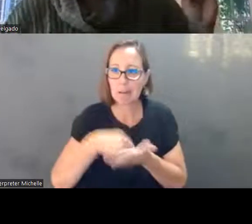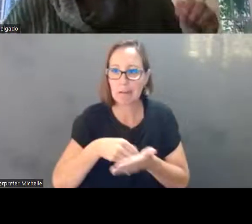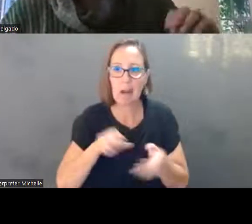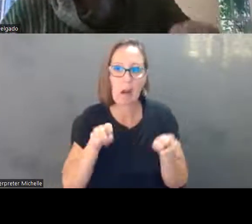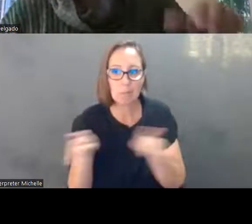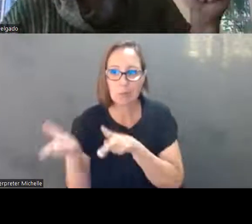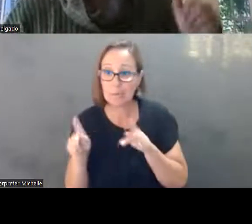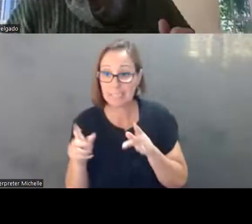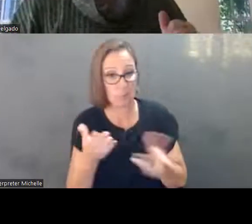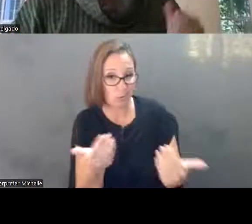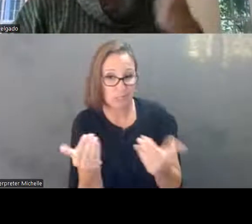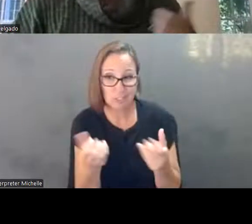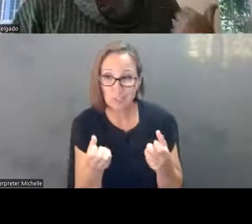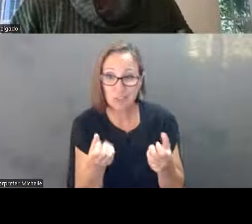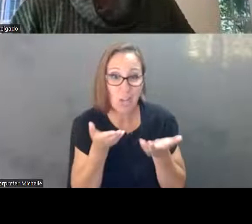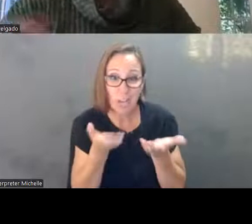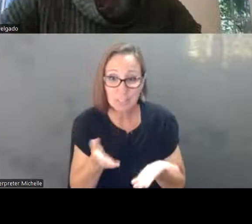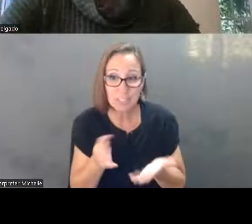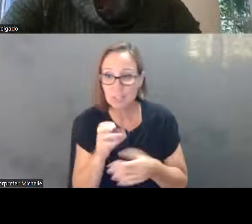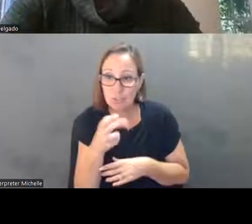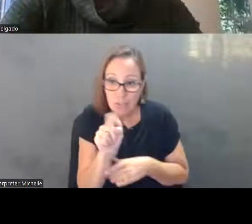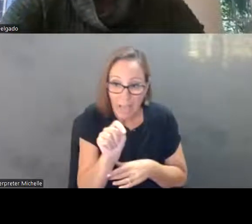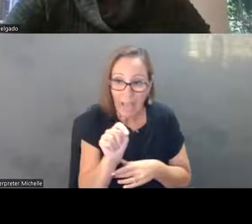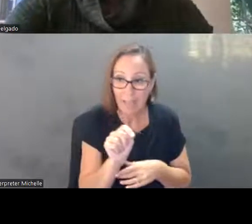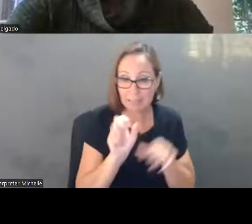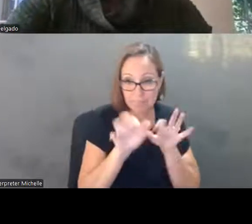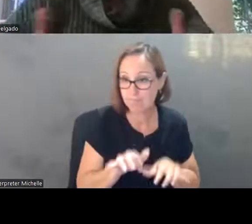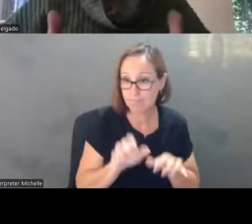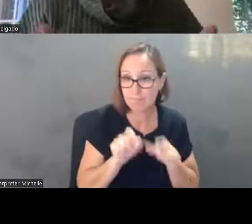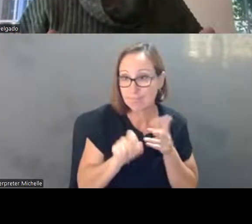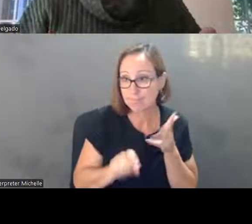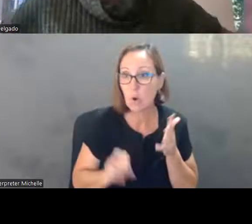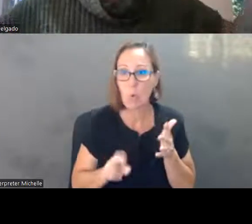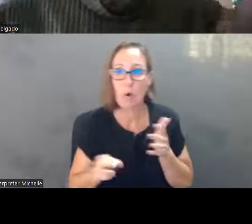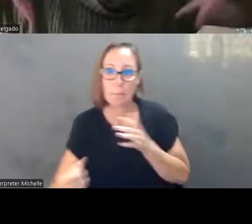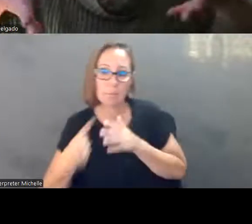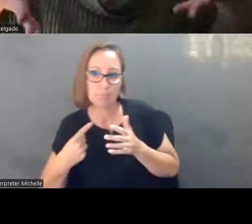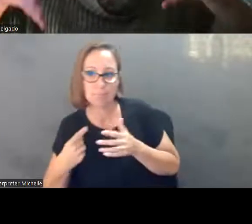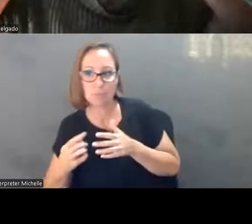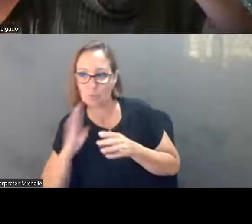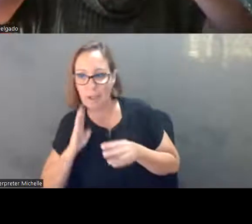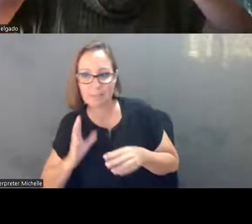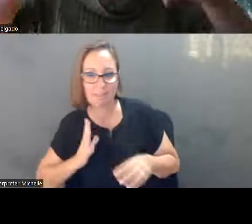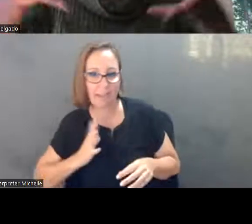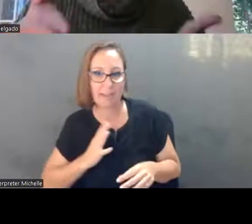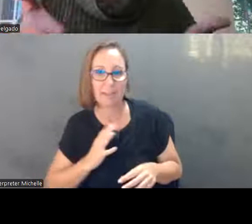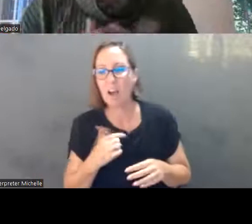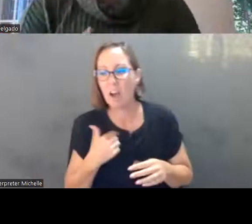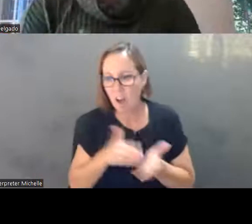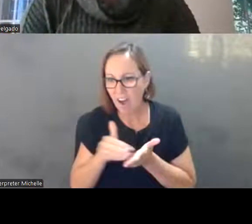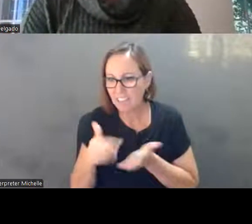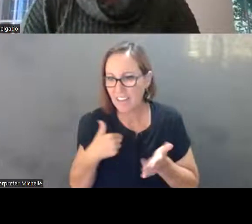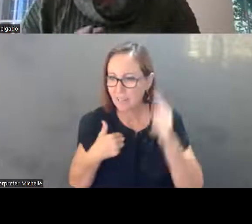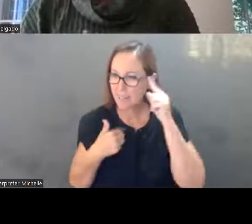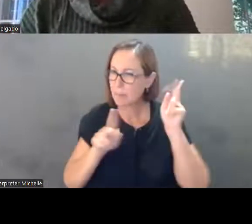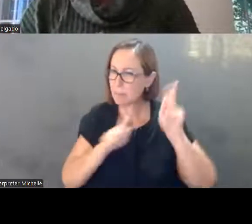for that, please throw them in the chat or message them to me directly, because I do think that oftentimes the people in the programs who